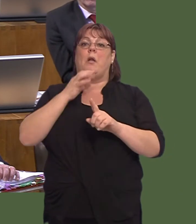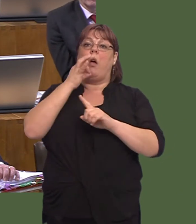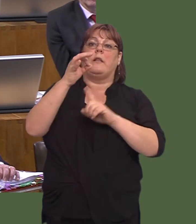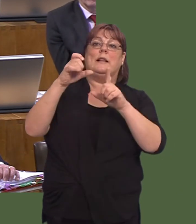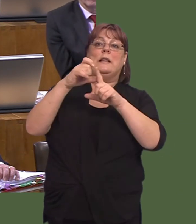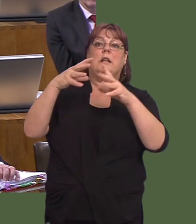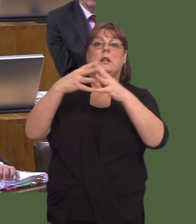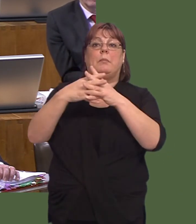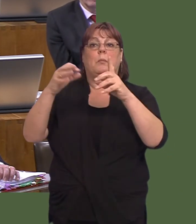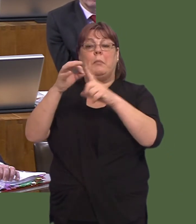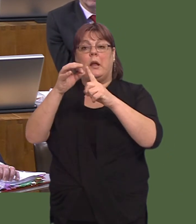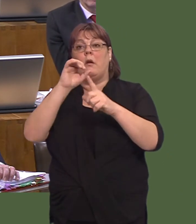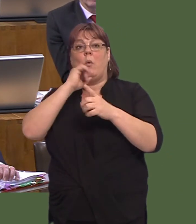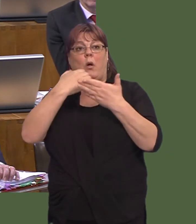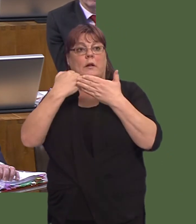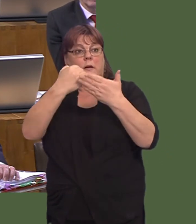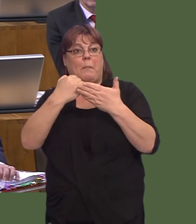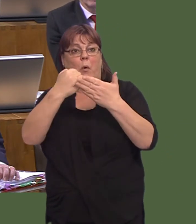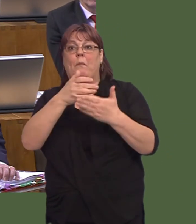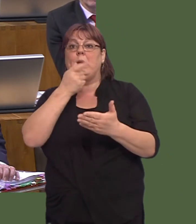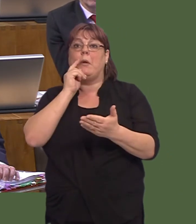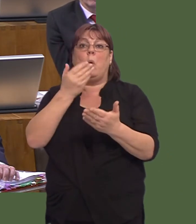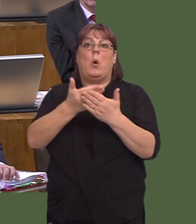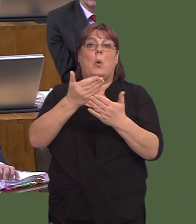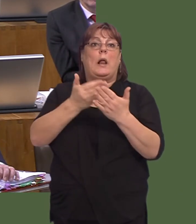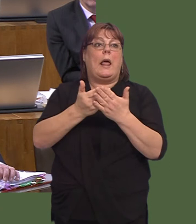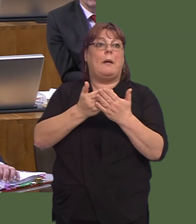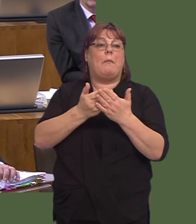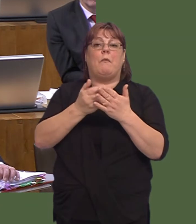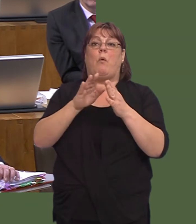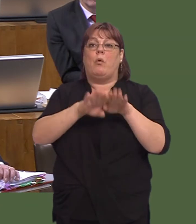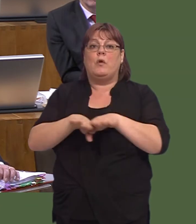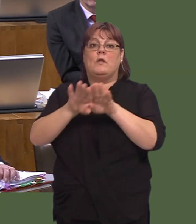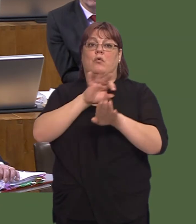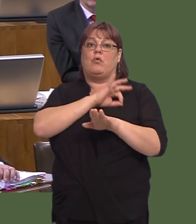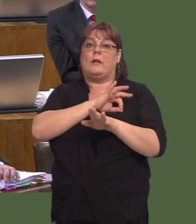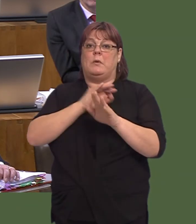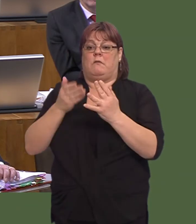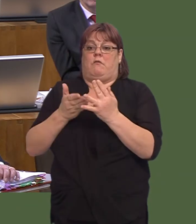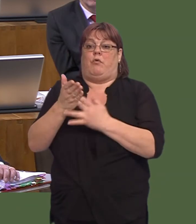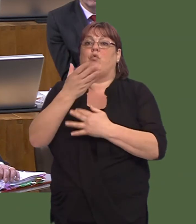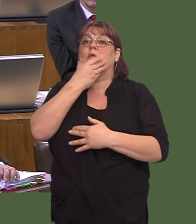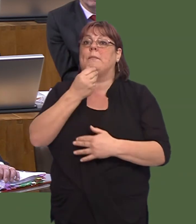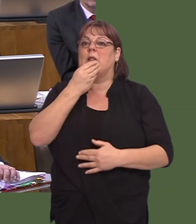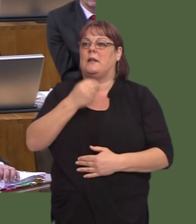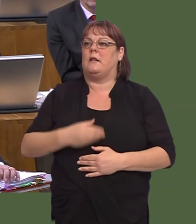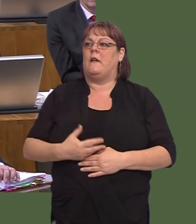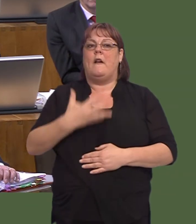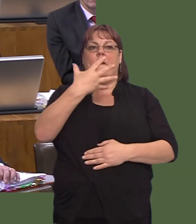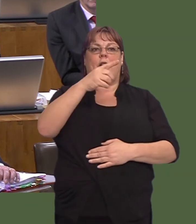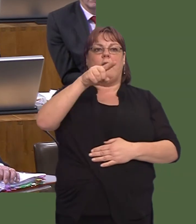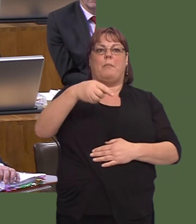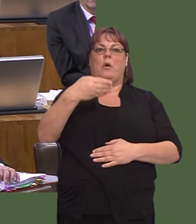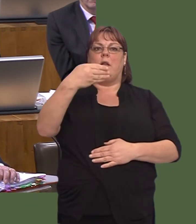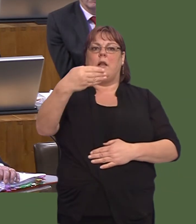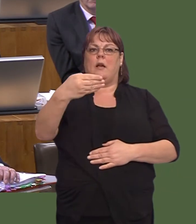DWP will be able to offer financial support to universal credit claimants over the Christmas period. As far as we're concerned, there is